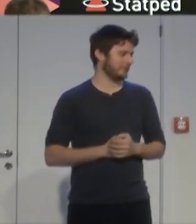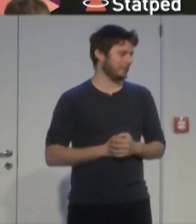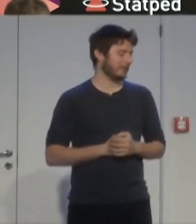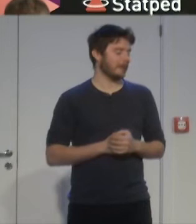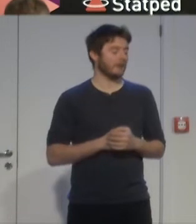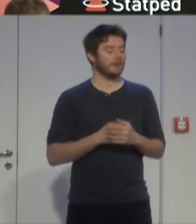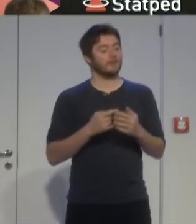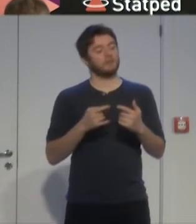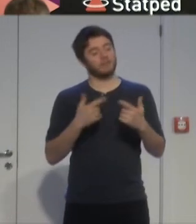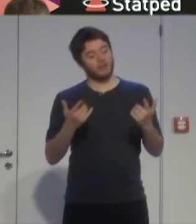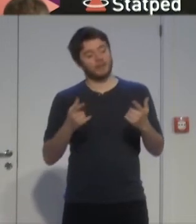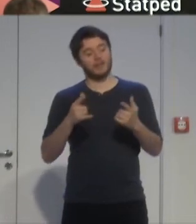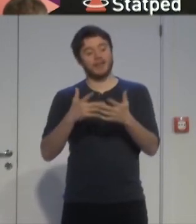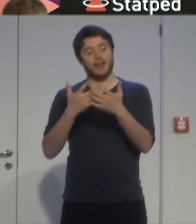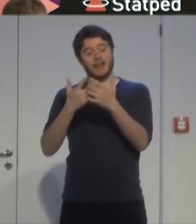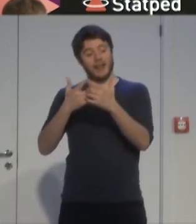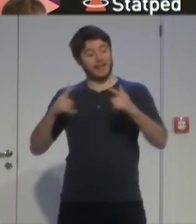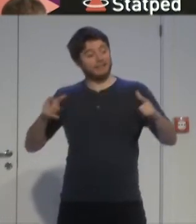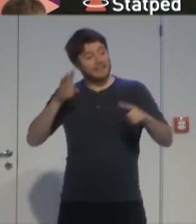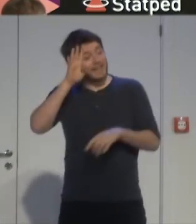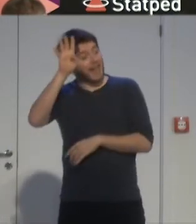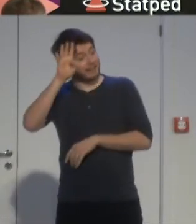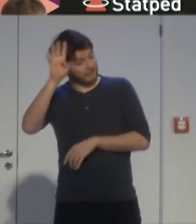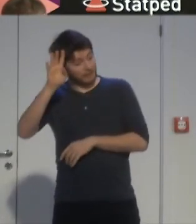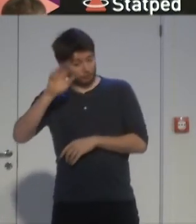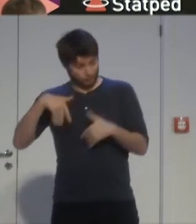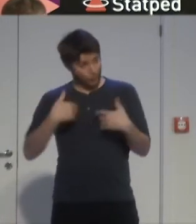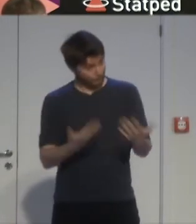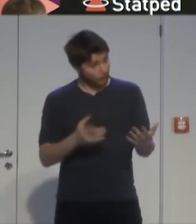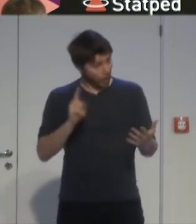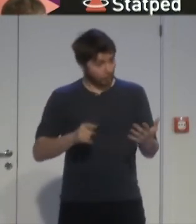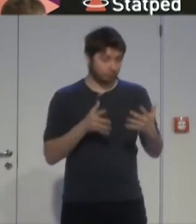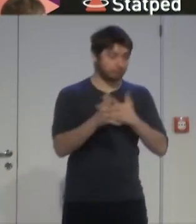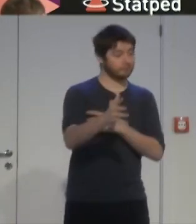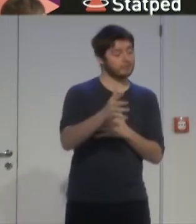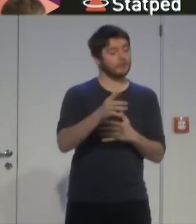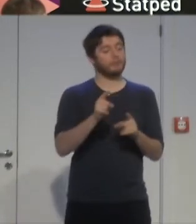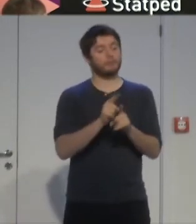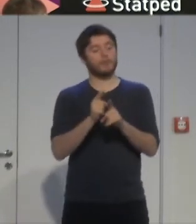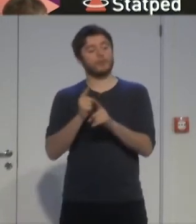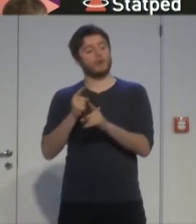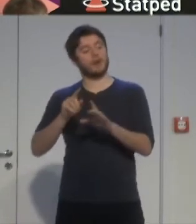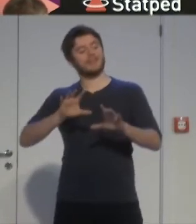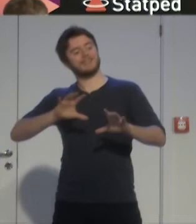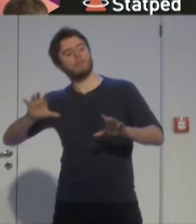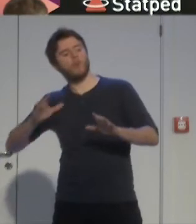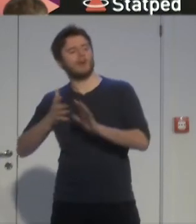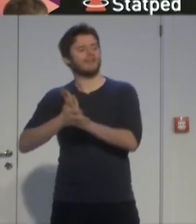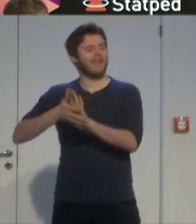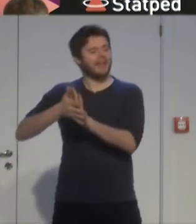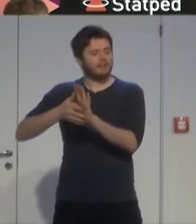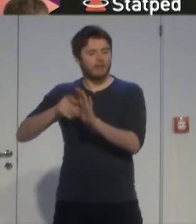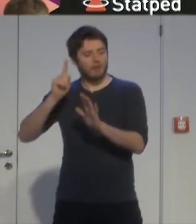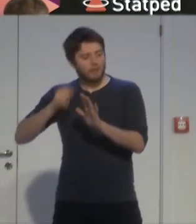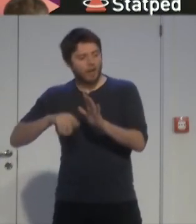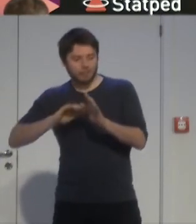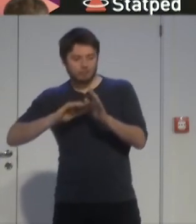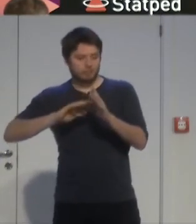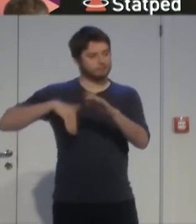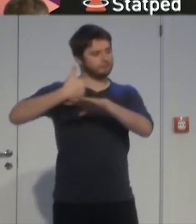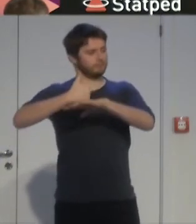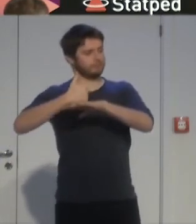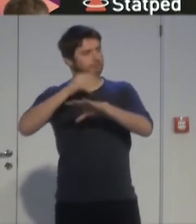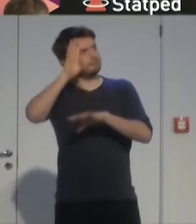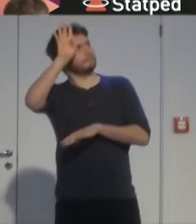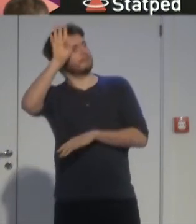It allows for linguistic creativity. It means that signs can be created, don't have to be learned